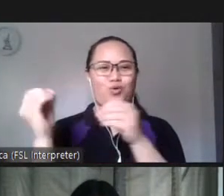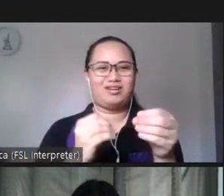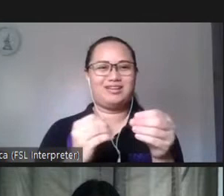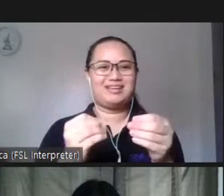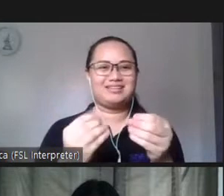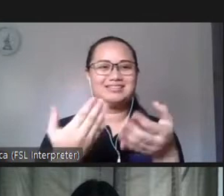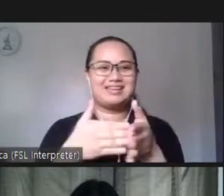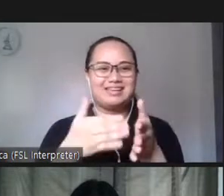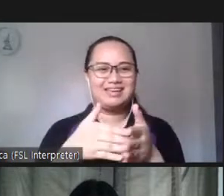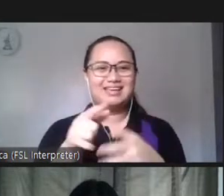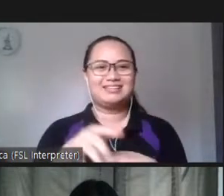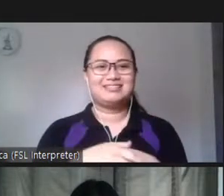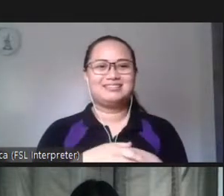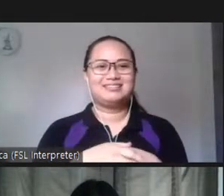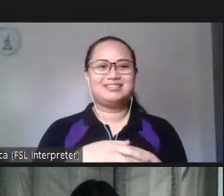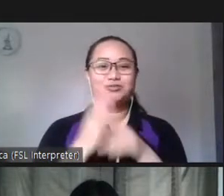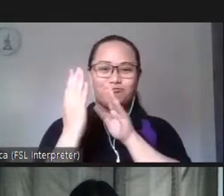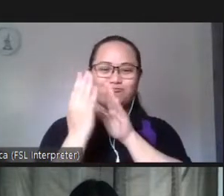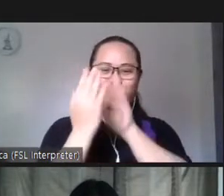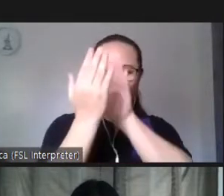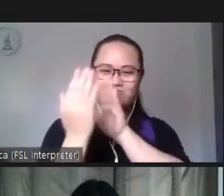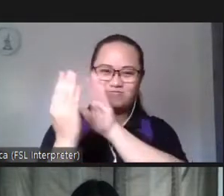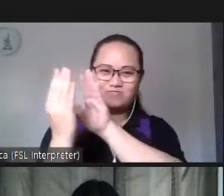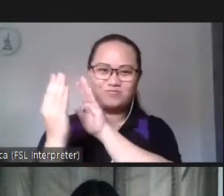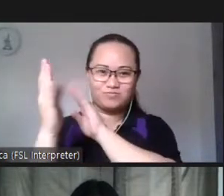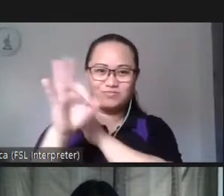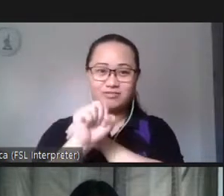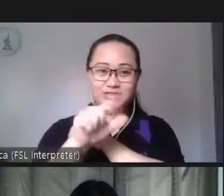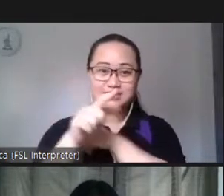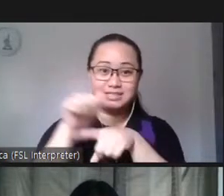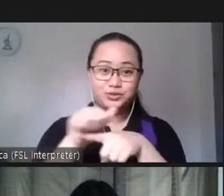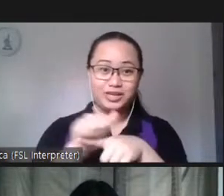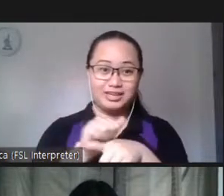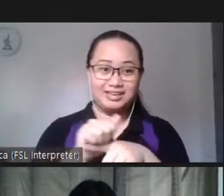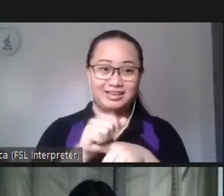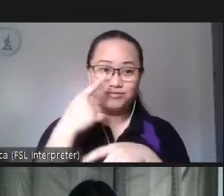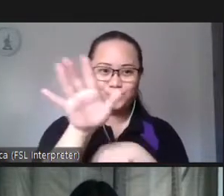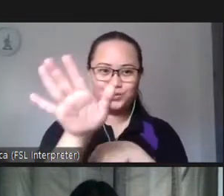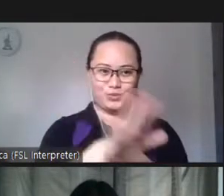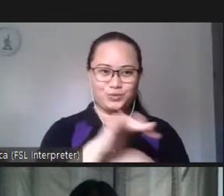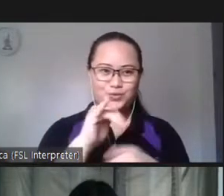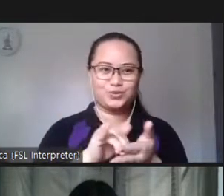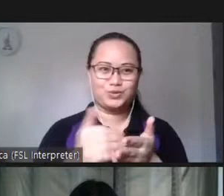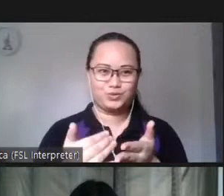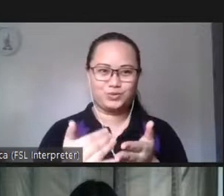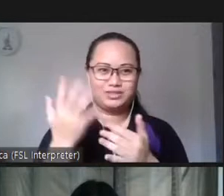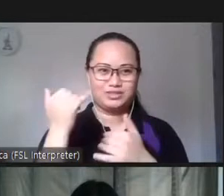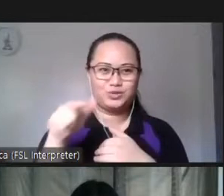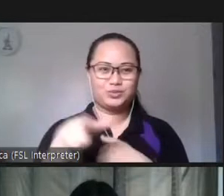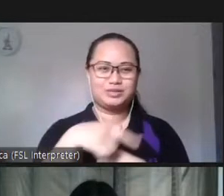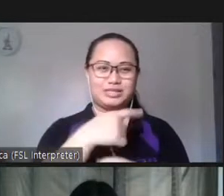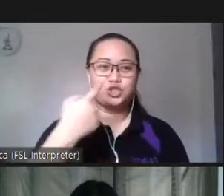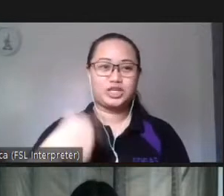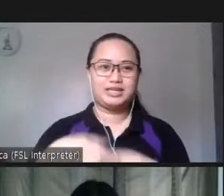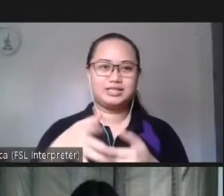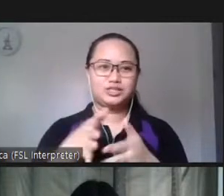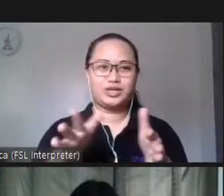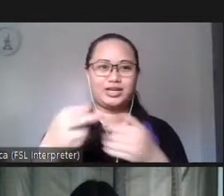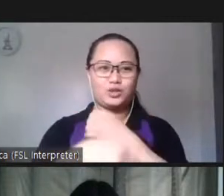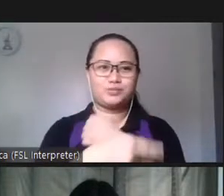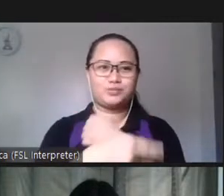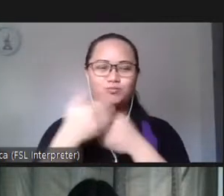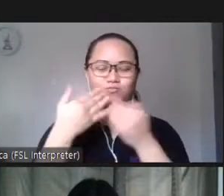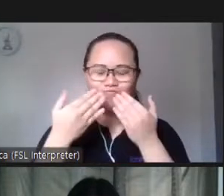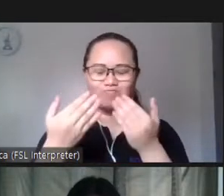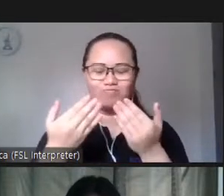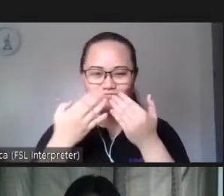ng face-to-face FSL training sa mga students ninyo in Chinese General Hospital. So thank you. Thank you for inviting